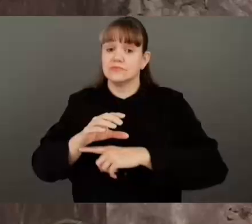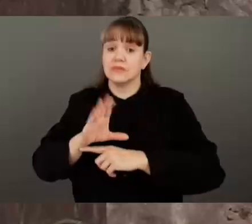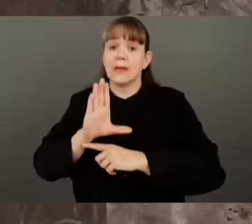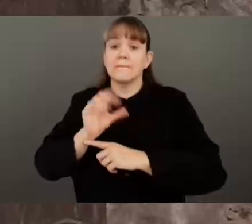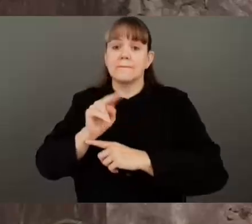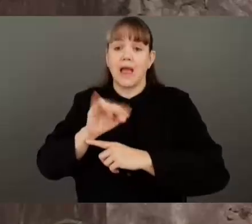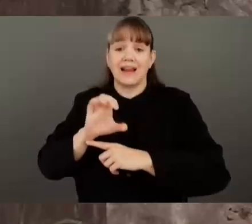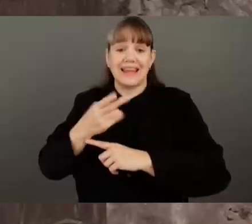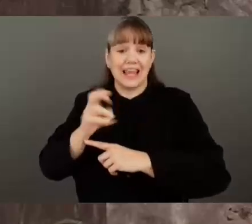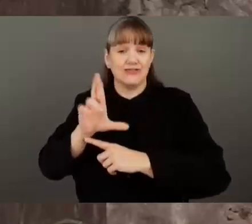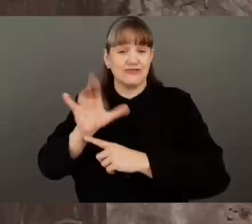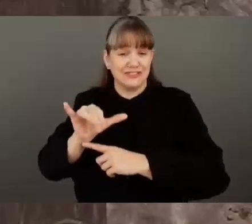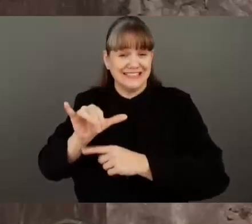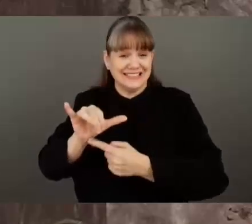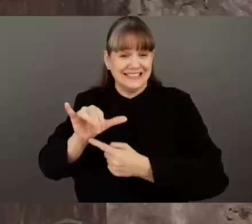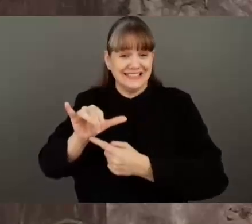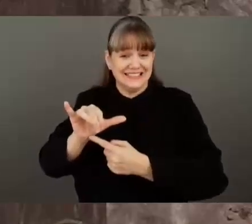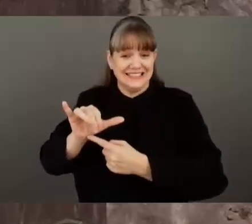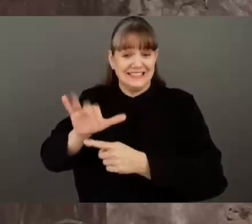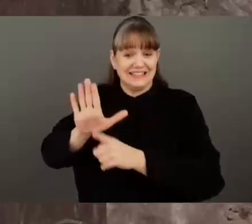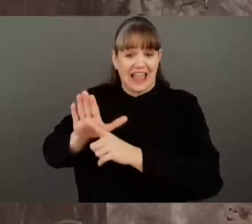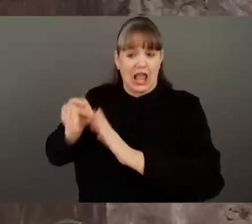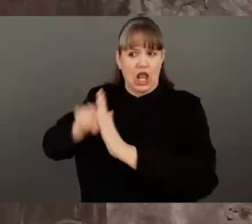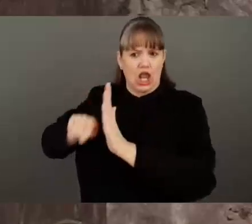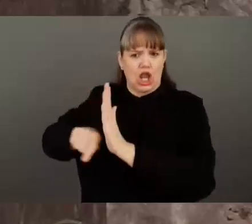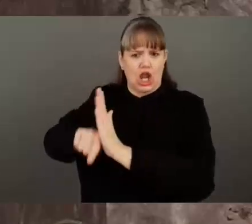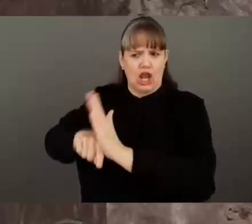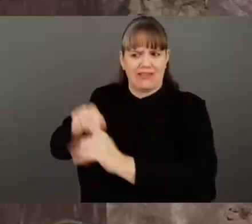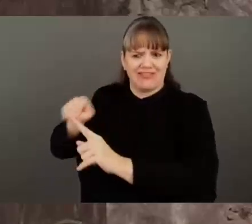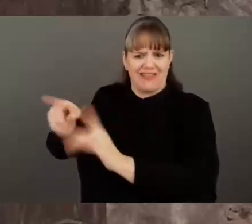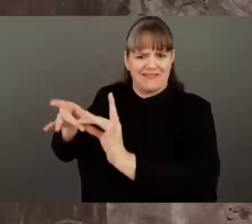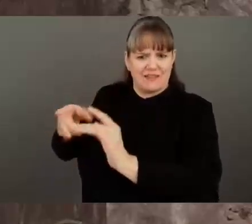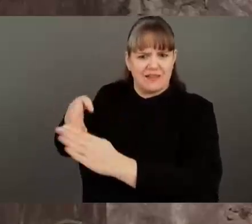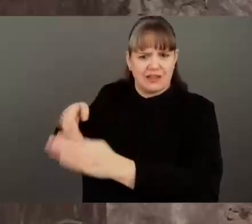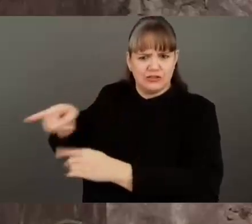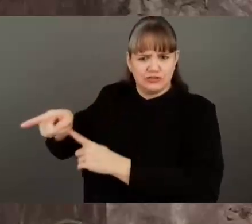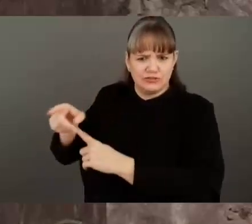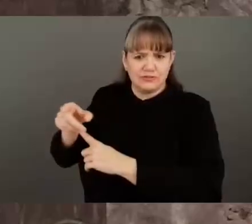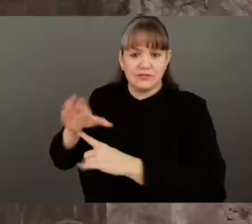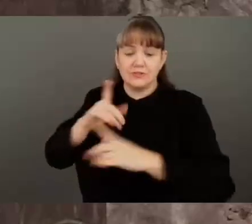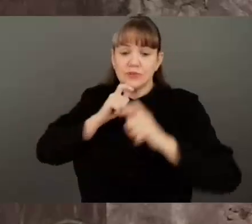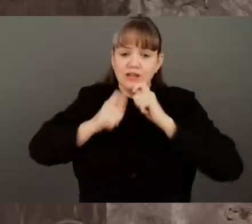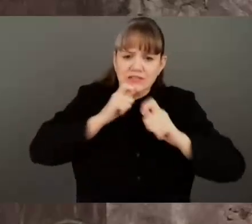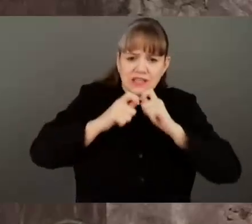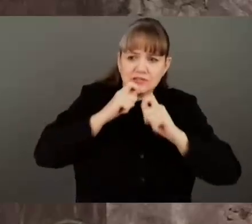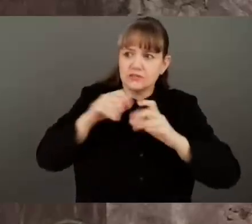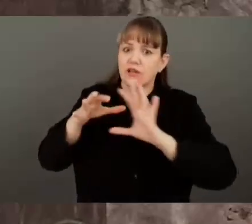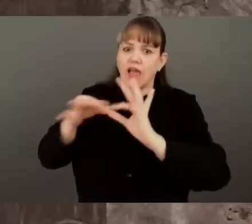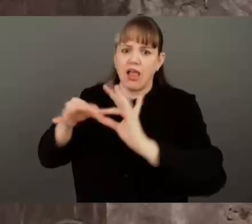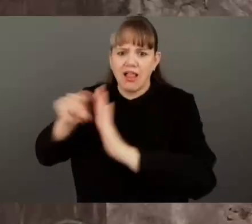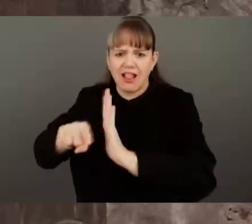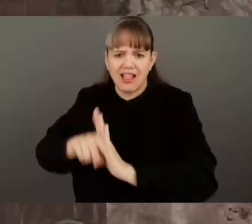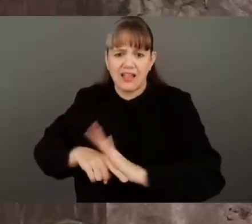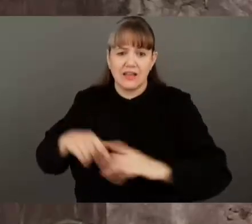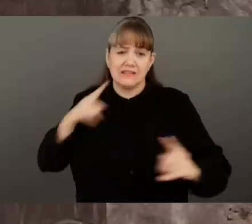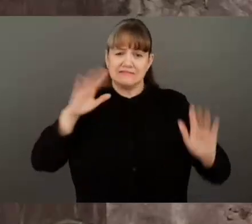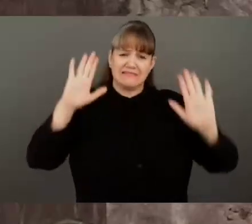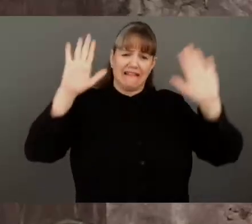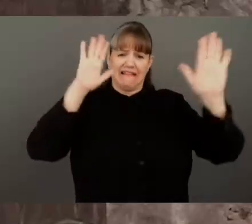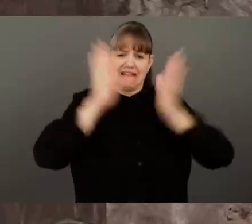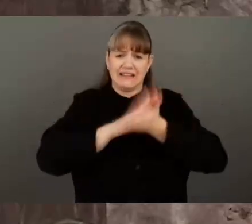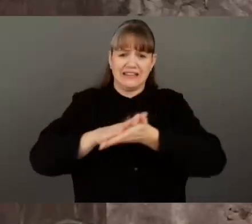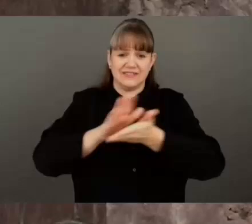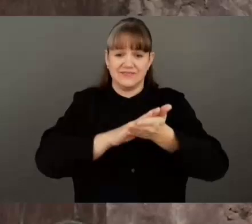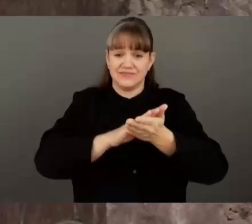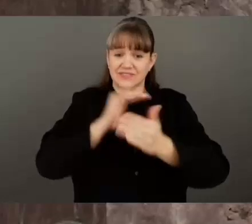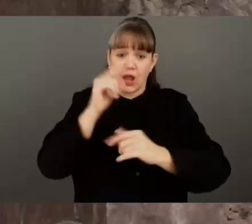of the press gallery, the delegates stood and applauded, Honourable Speaker, and not one member on that side of the House stood